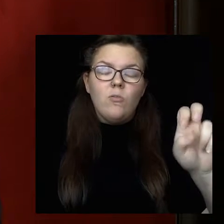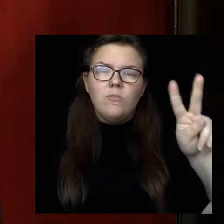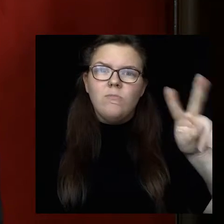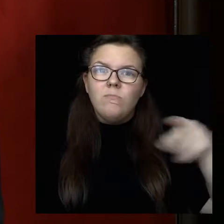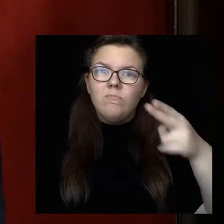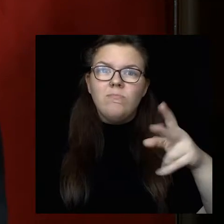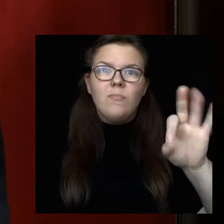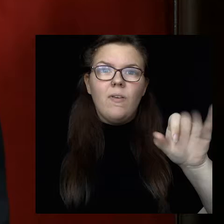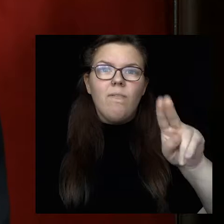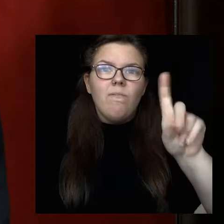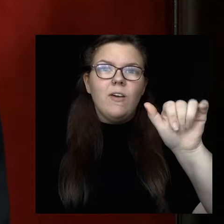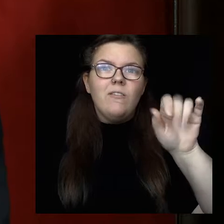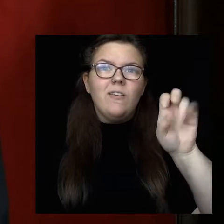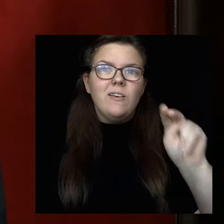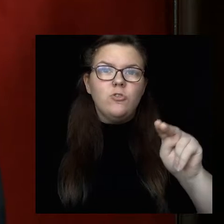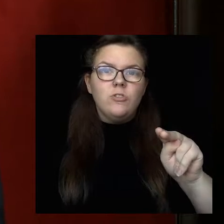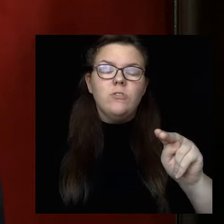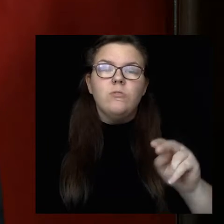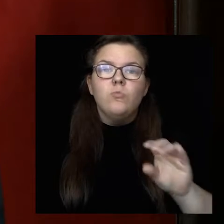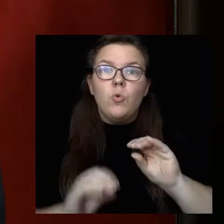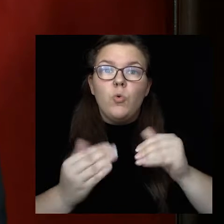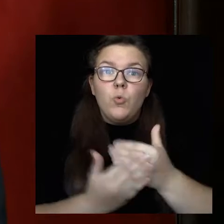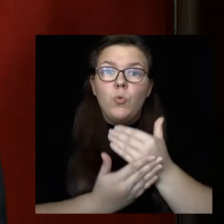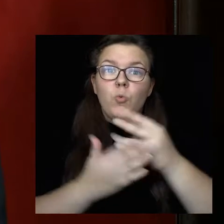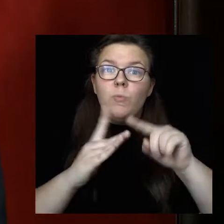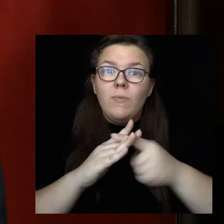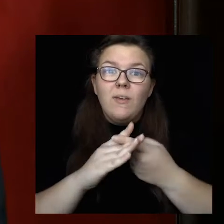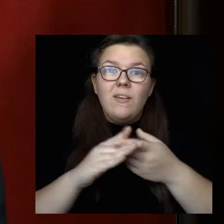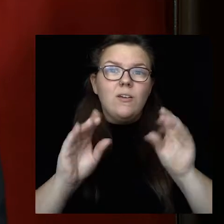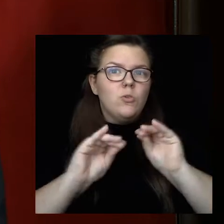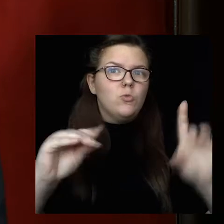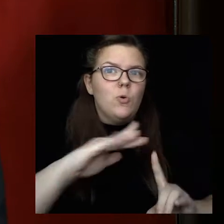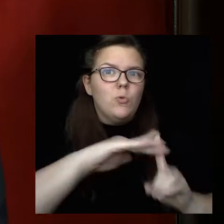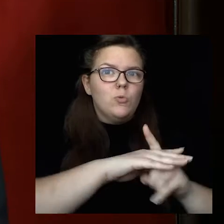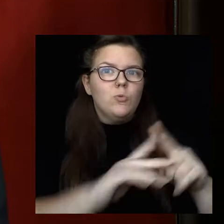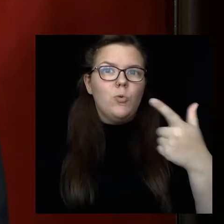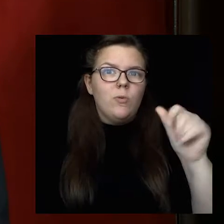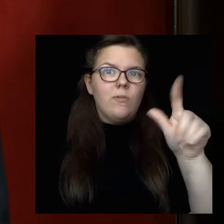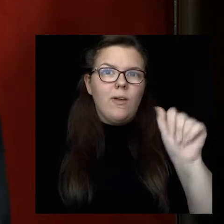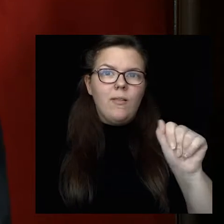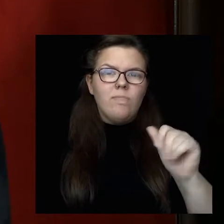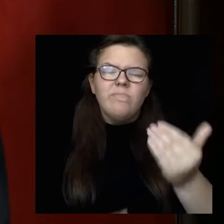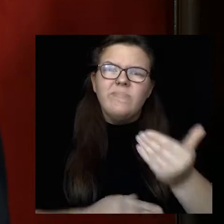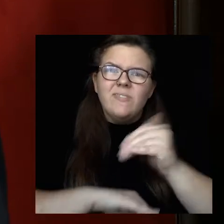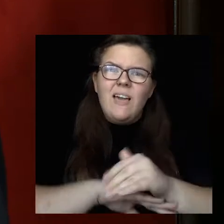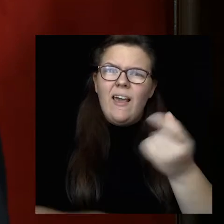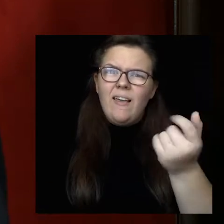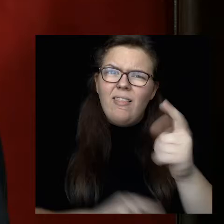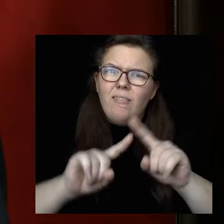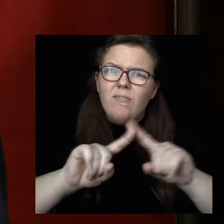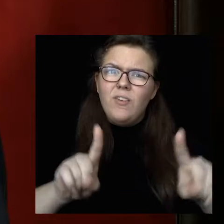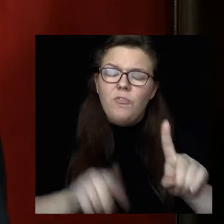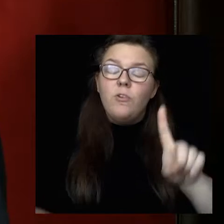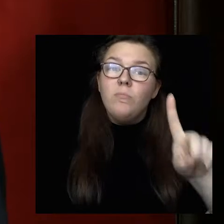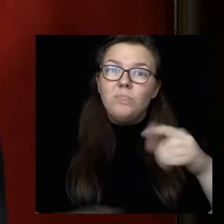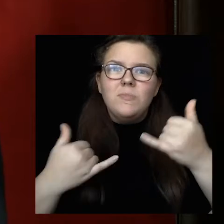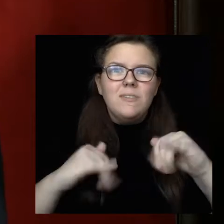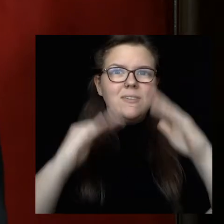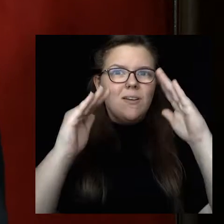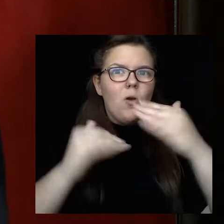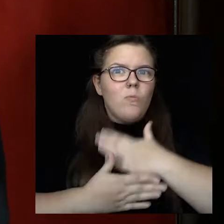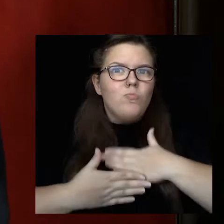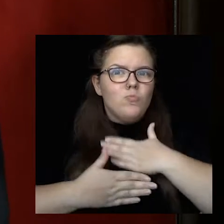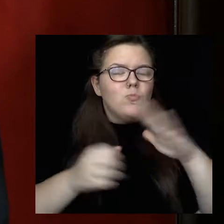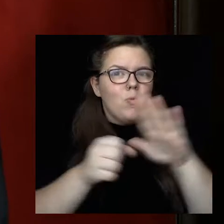New Beginnings No Show Gala. This evening will be a bit different this year, but we still hope that you'll enjoy our